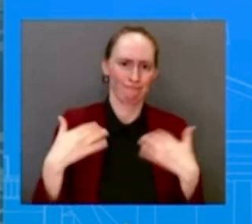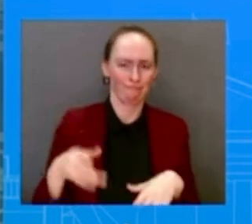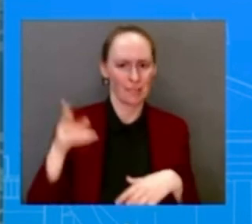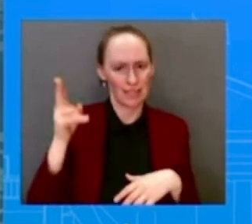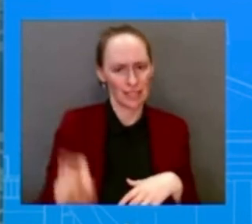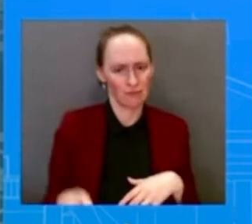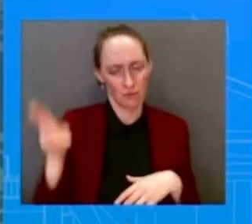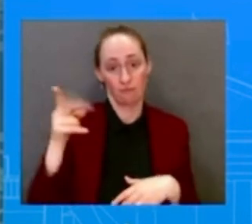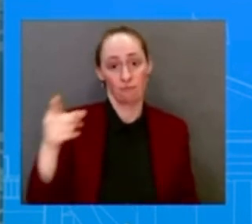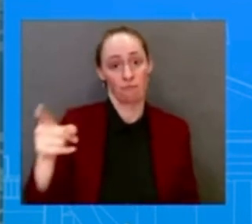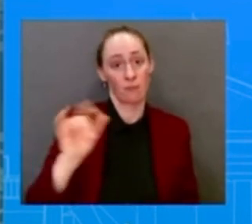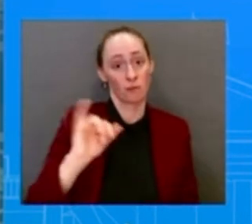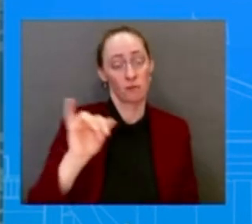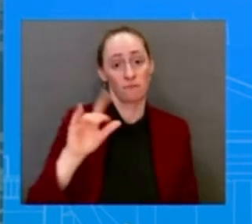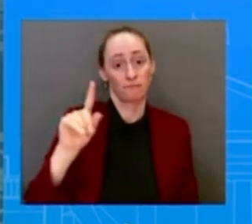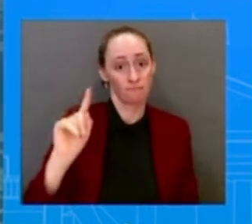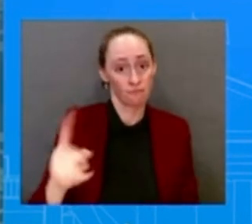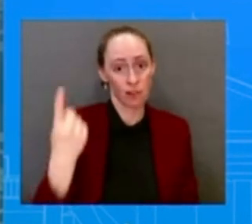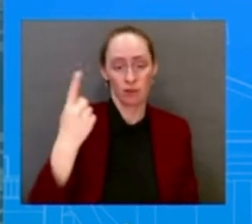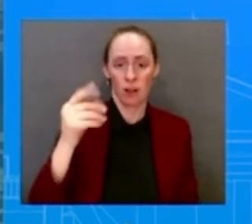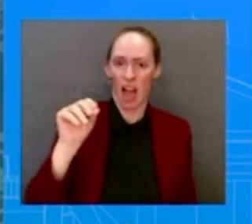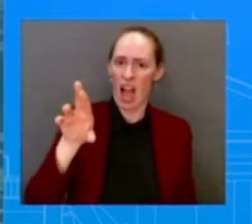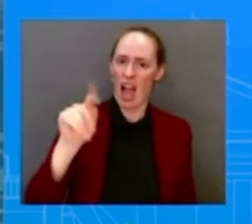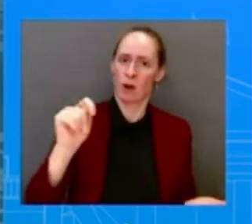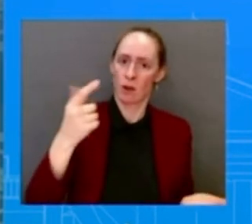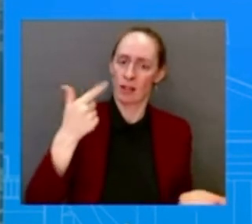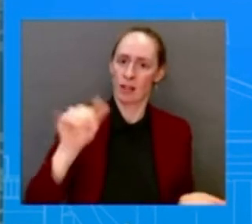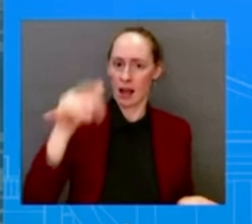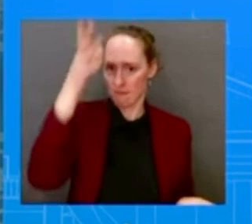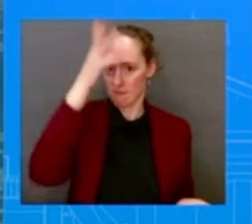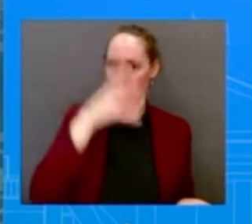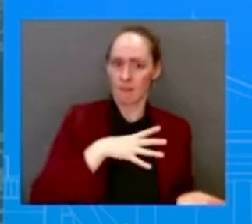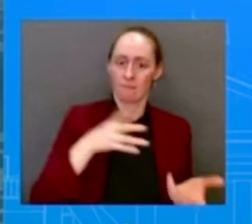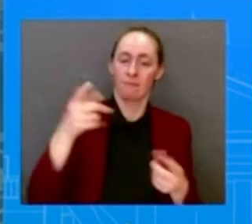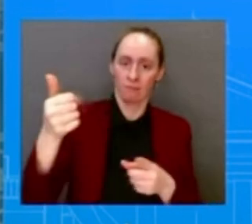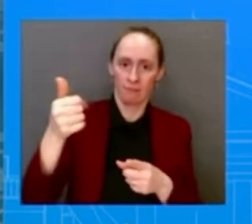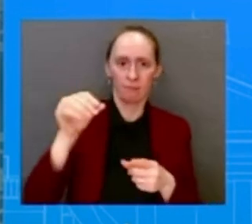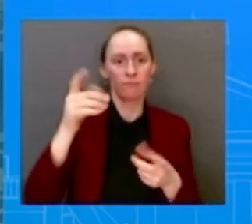gay communications director, which is very, very important indeed. Okay, with that,